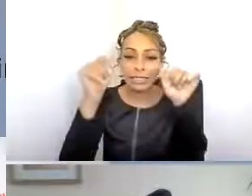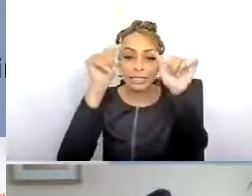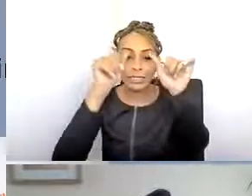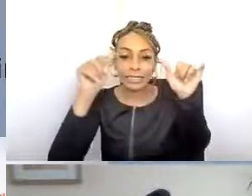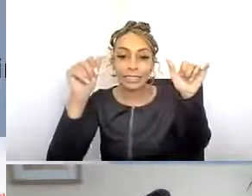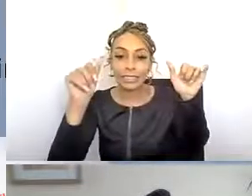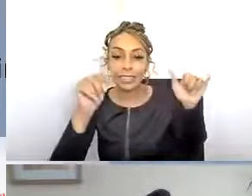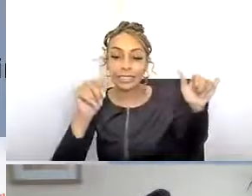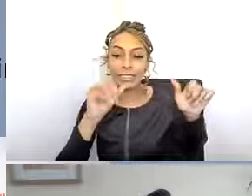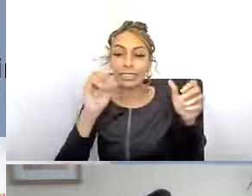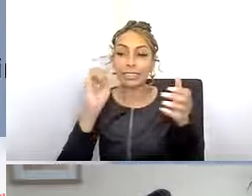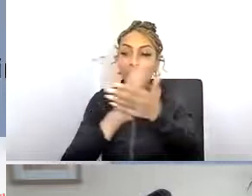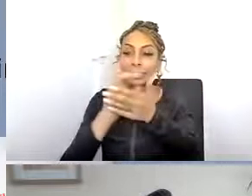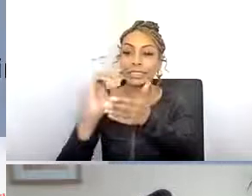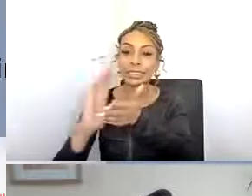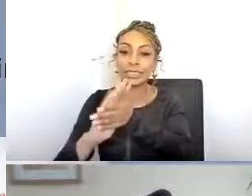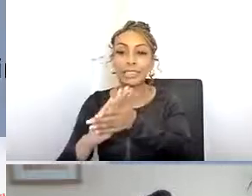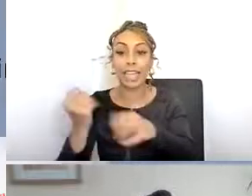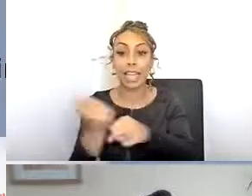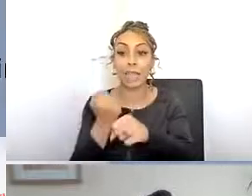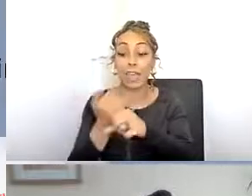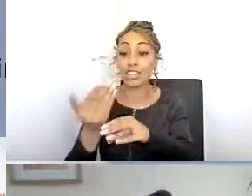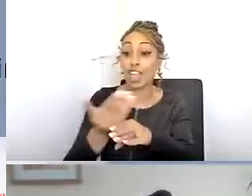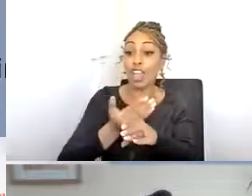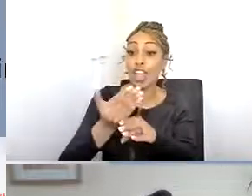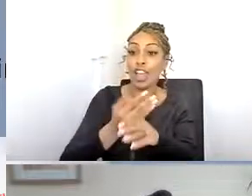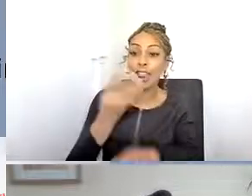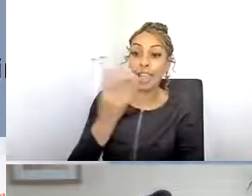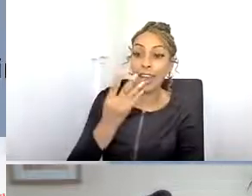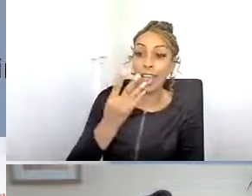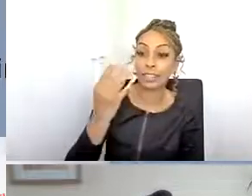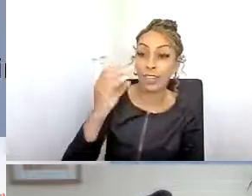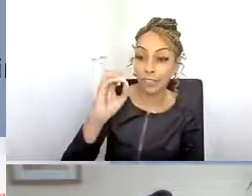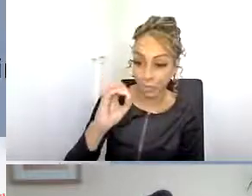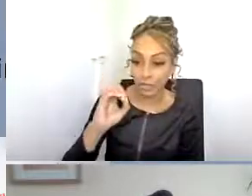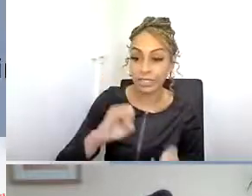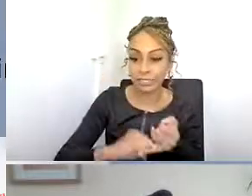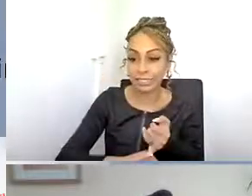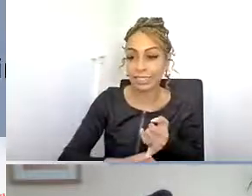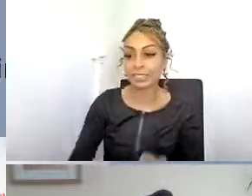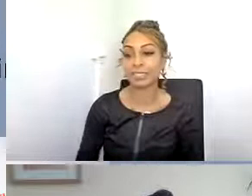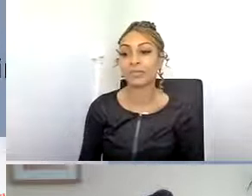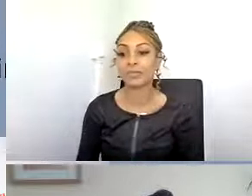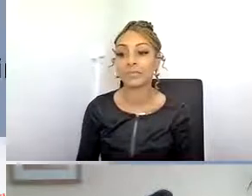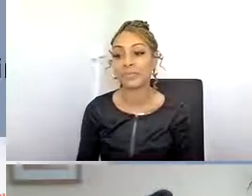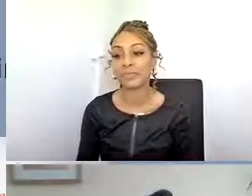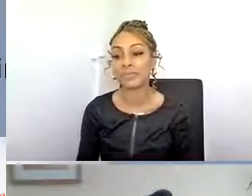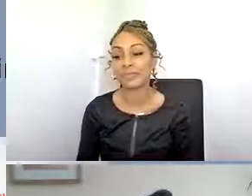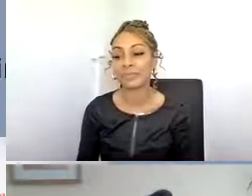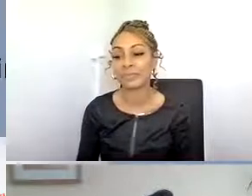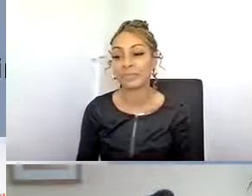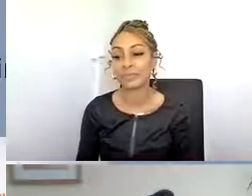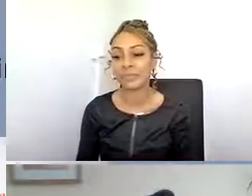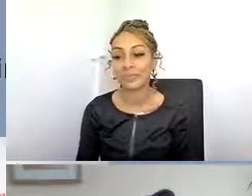monofilament, made in the early 1940s when he was based in St Ives during the Second World War.